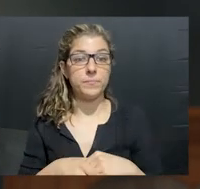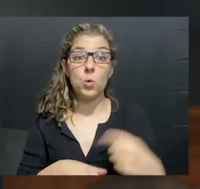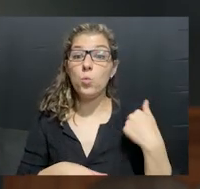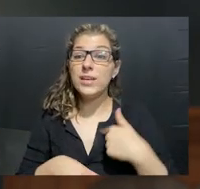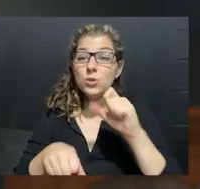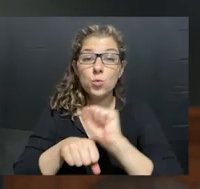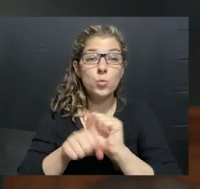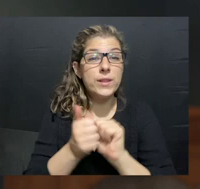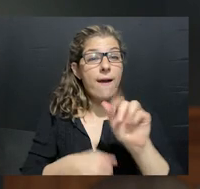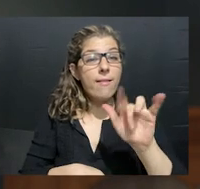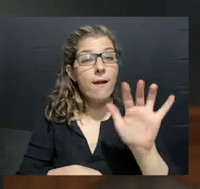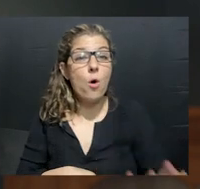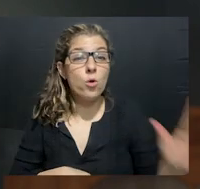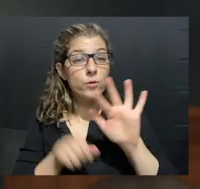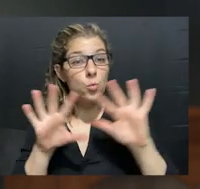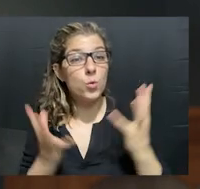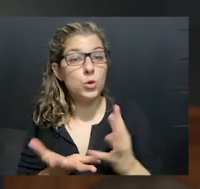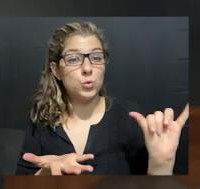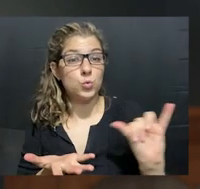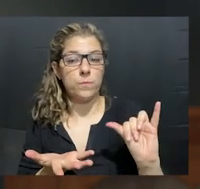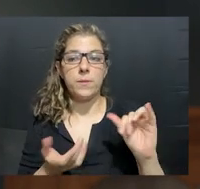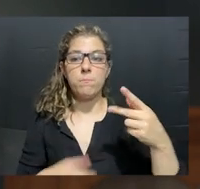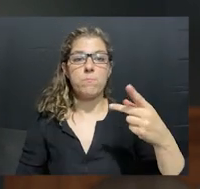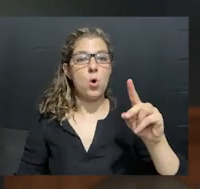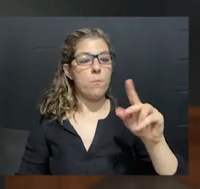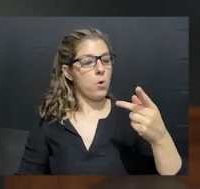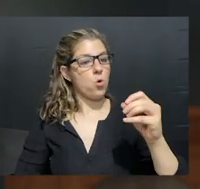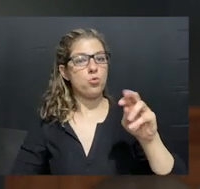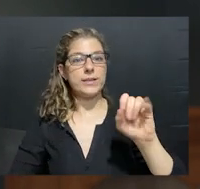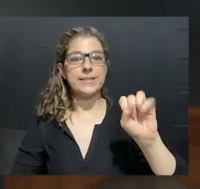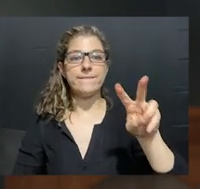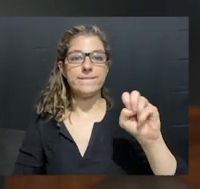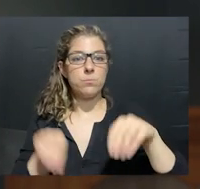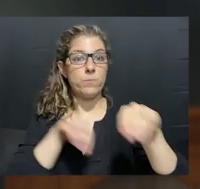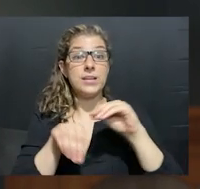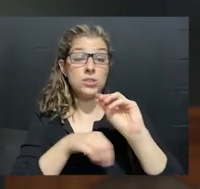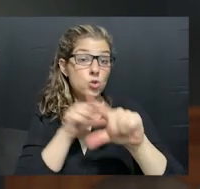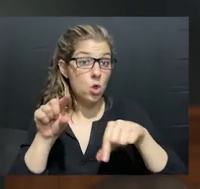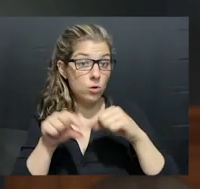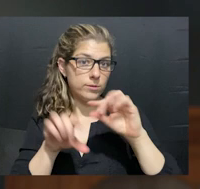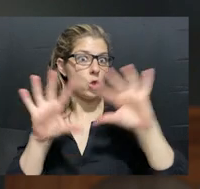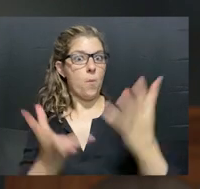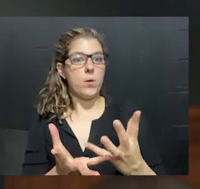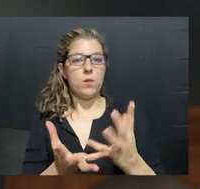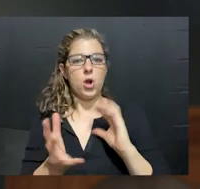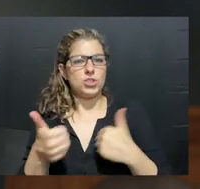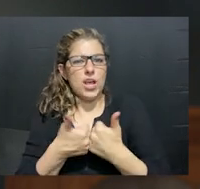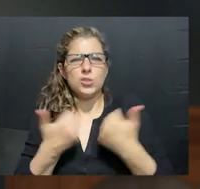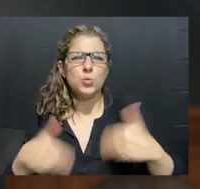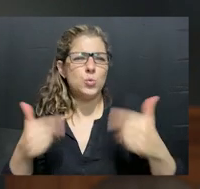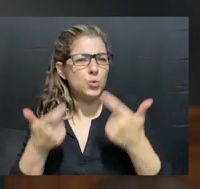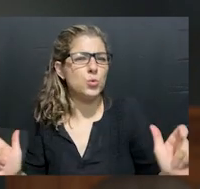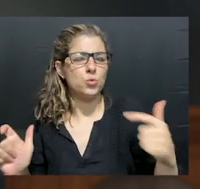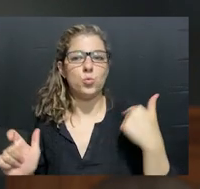need to work with our allies around the world. The progressive movement is a global one. The challenges we face are massive, and